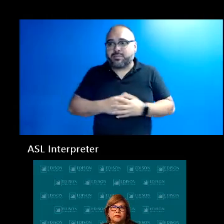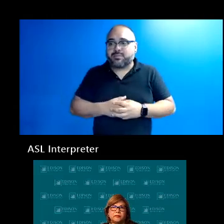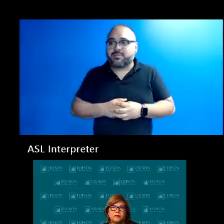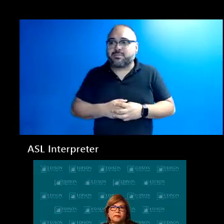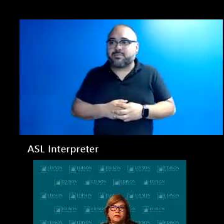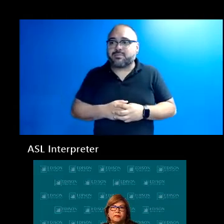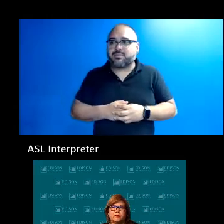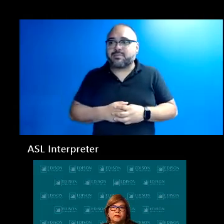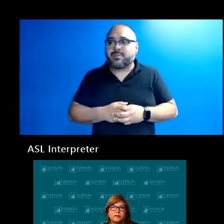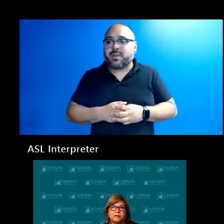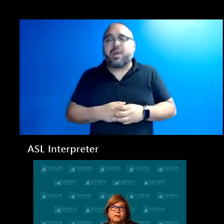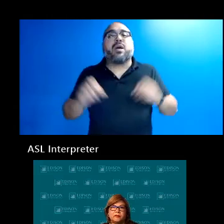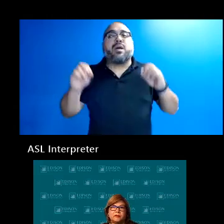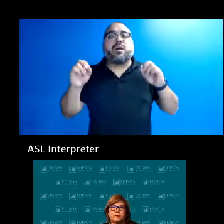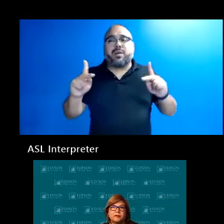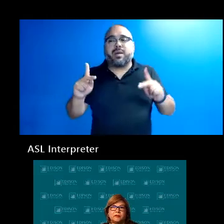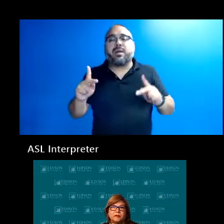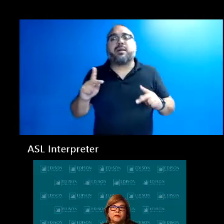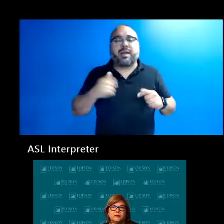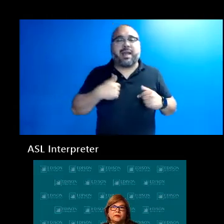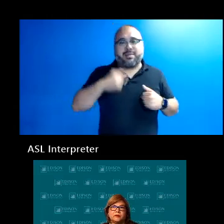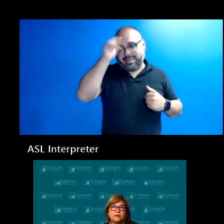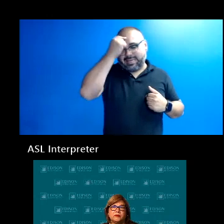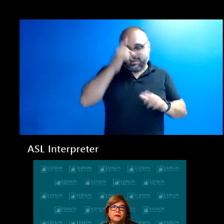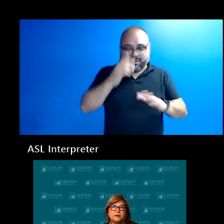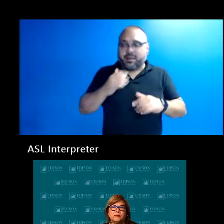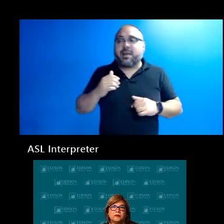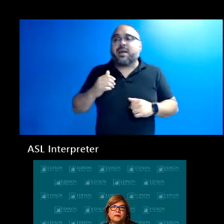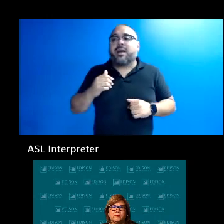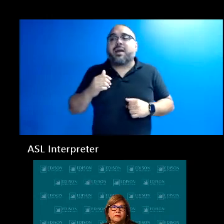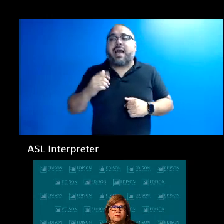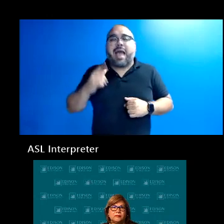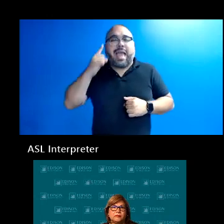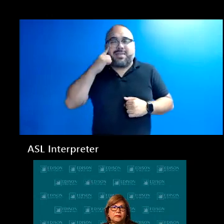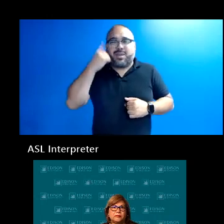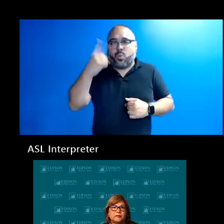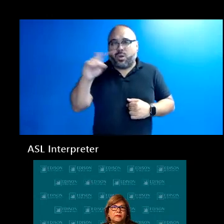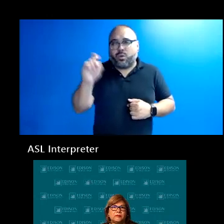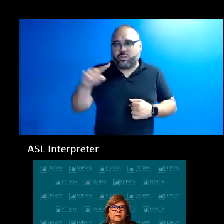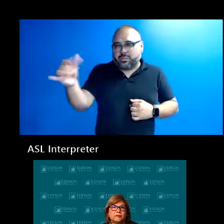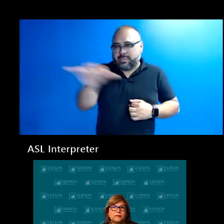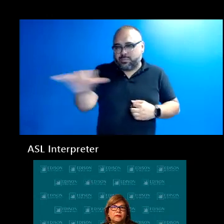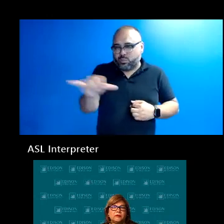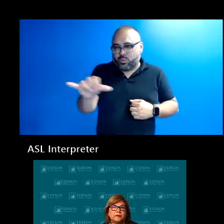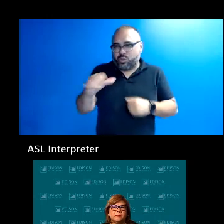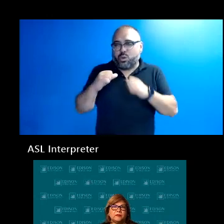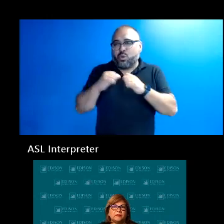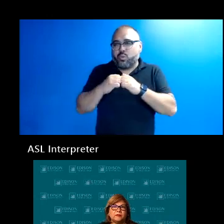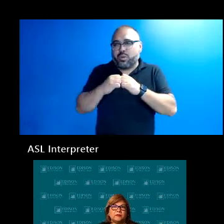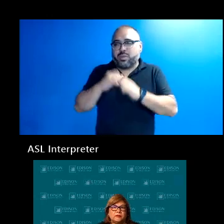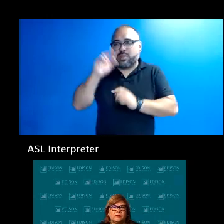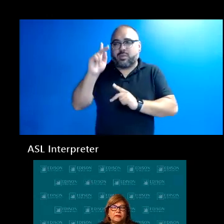Okay, I'm an idiot. I think there might be a similar question, Rosa, as well about customers who are undergrounded. I'd